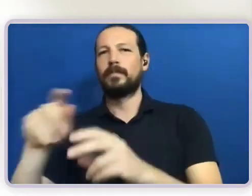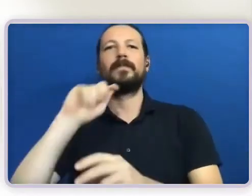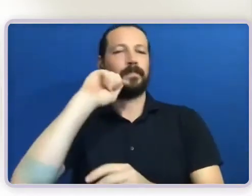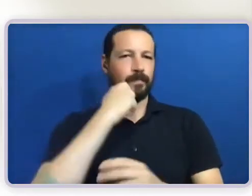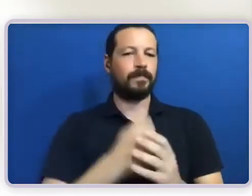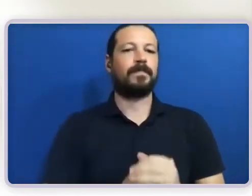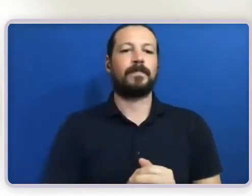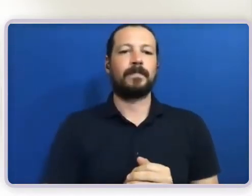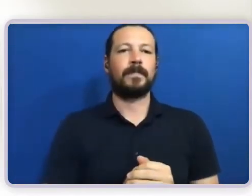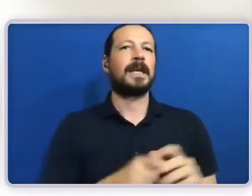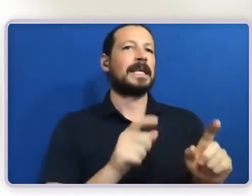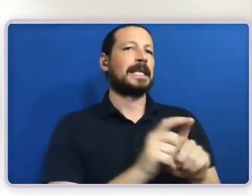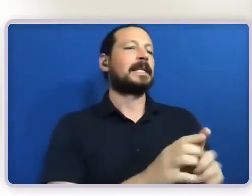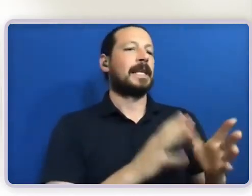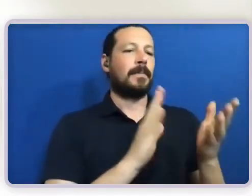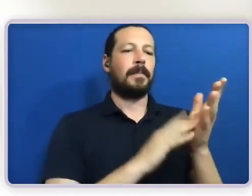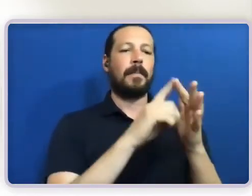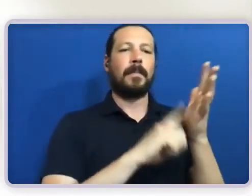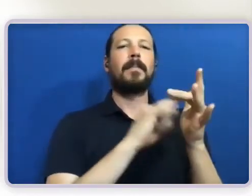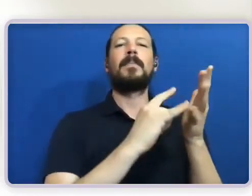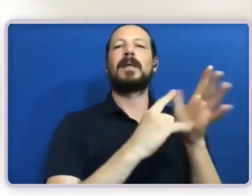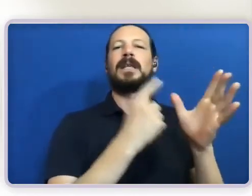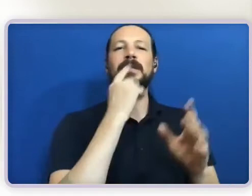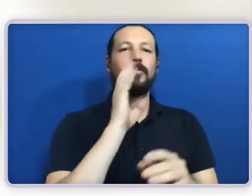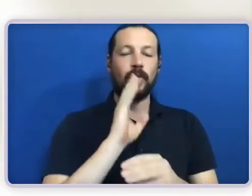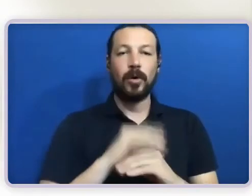Some examples have been education,